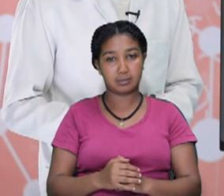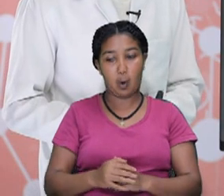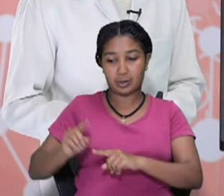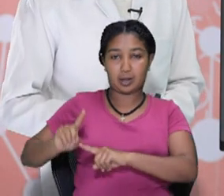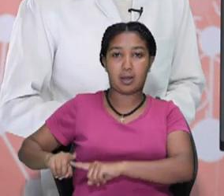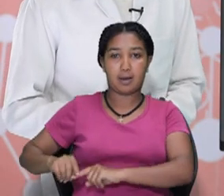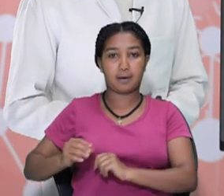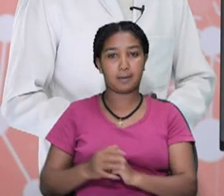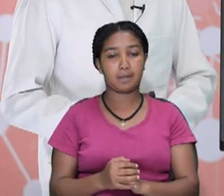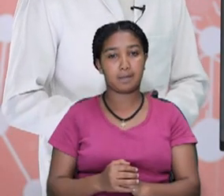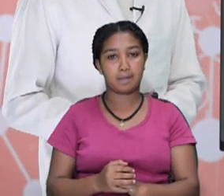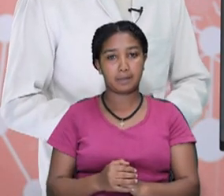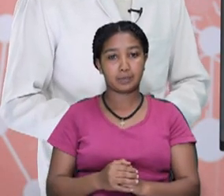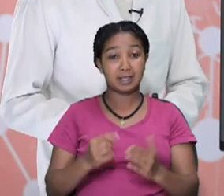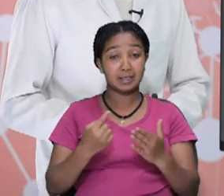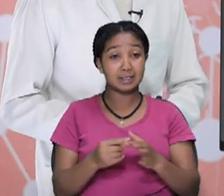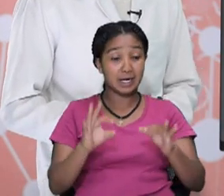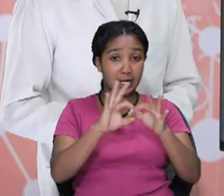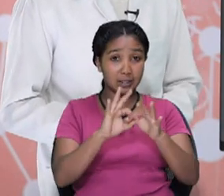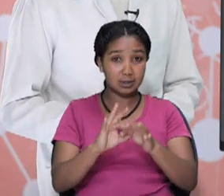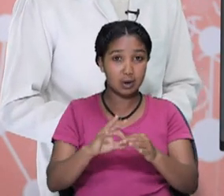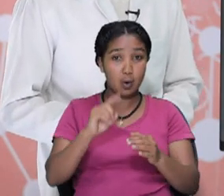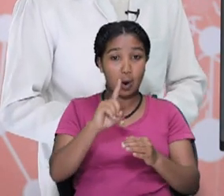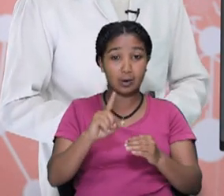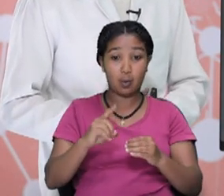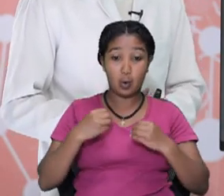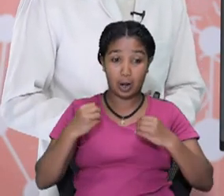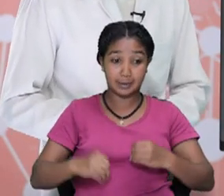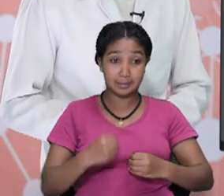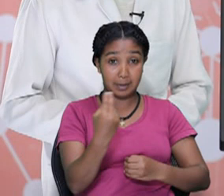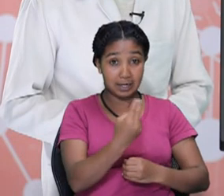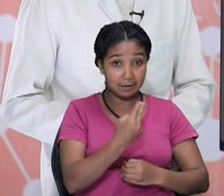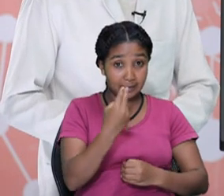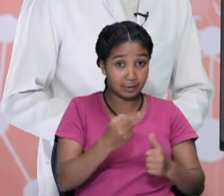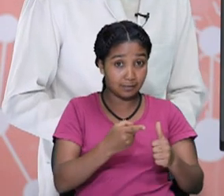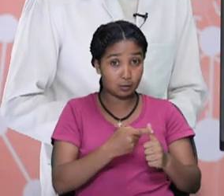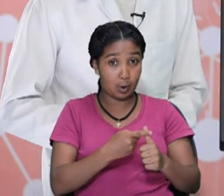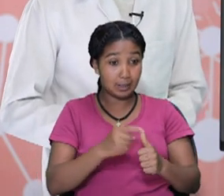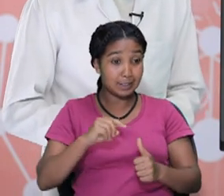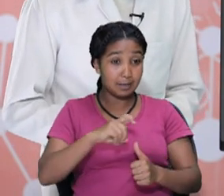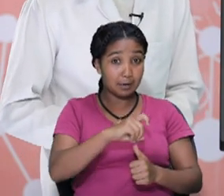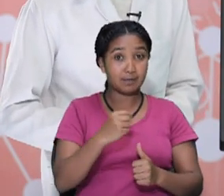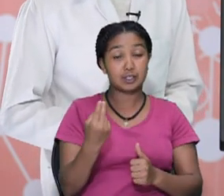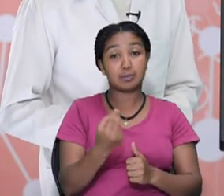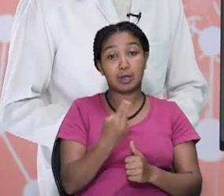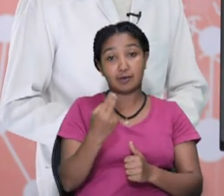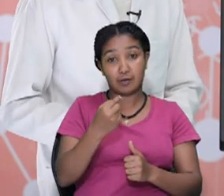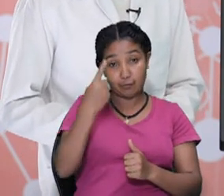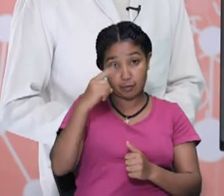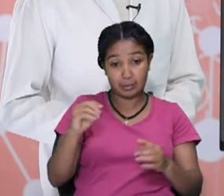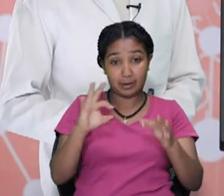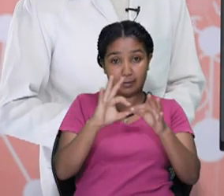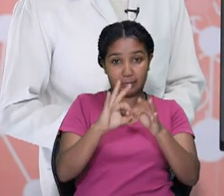Parasitism. In this relationship, one organism benefits, that means the parasite is beneficial from the